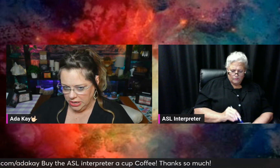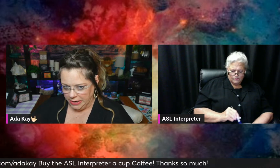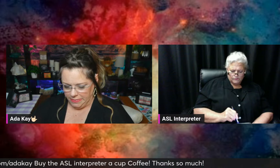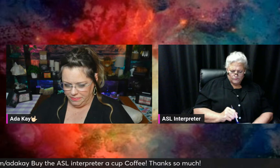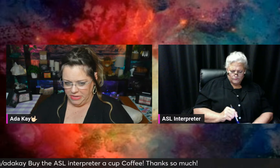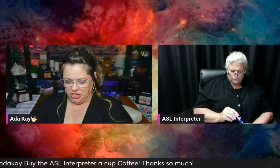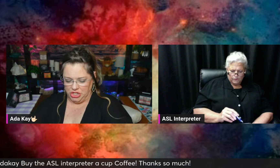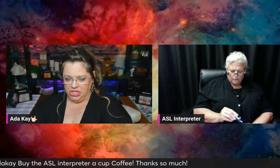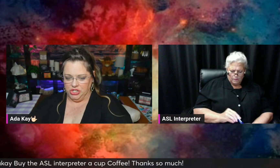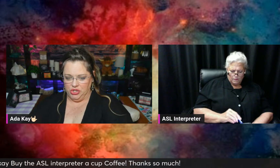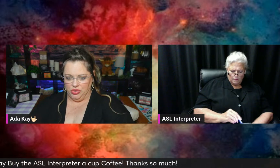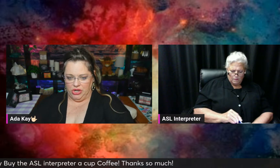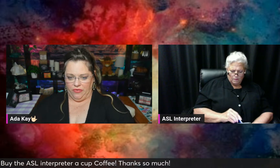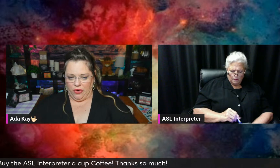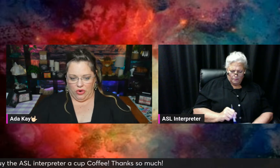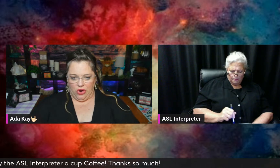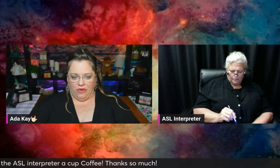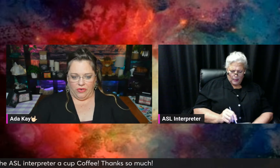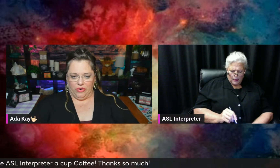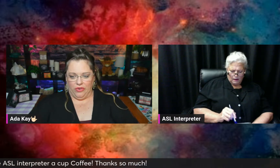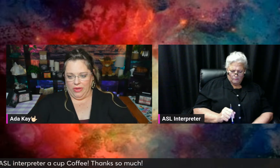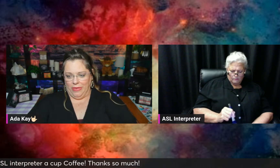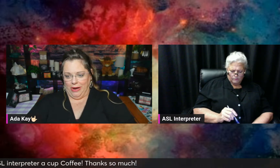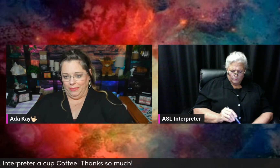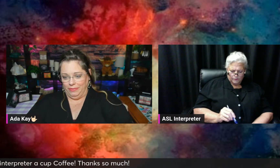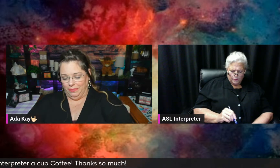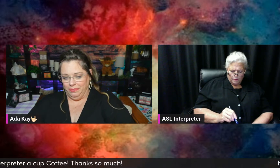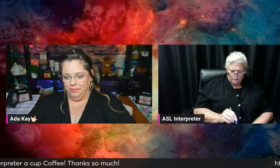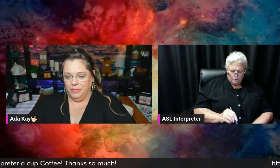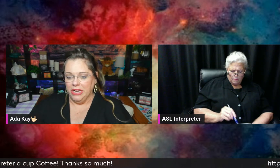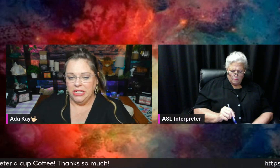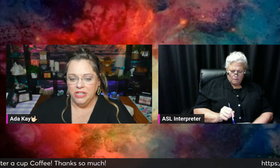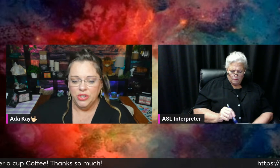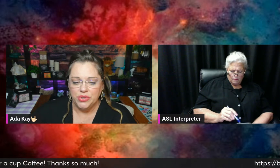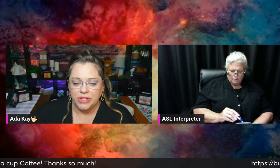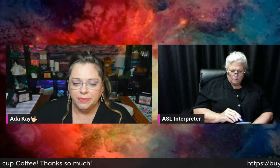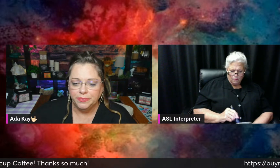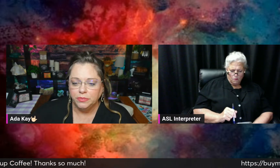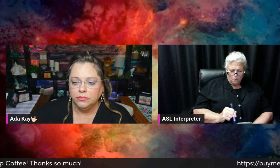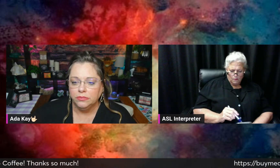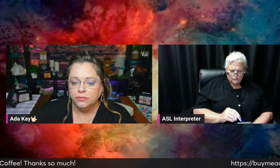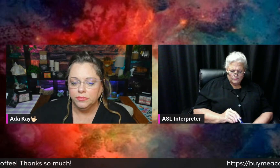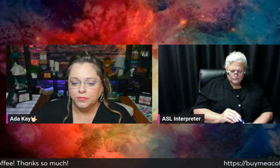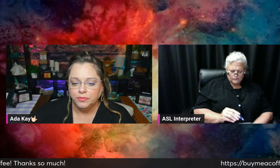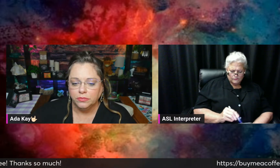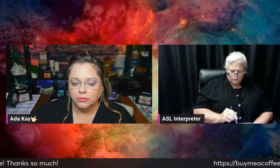image that she is using for her cover thumbnail, but I didn't use it.